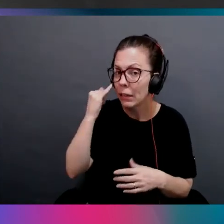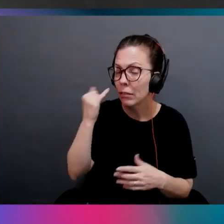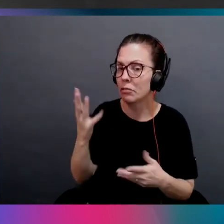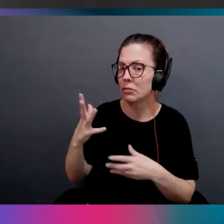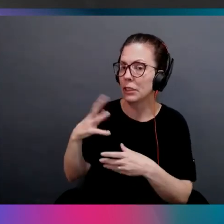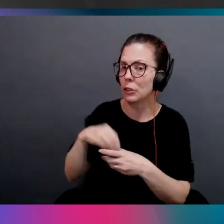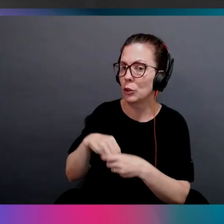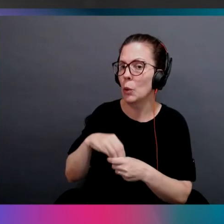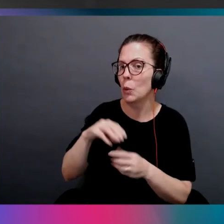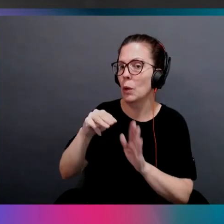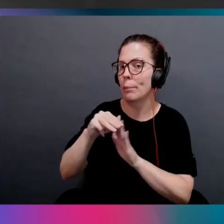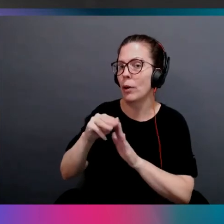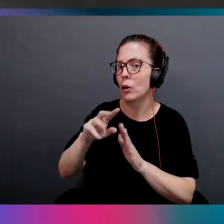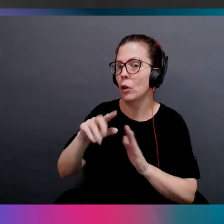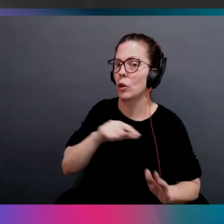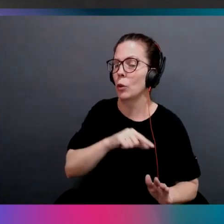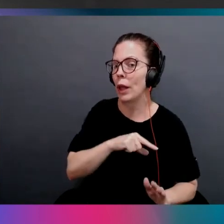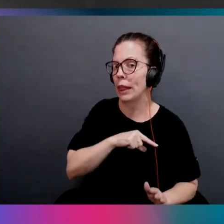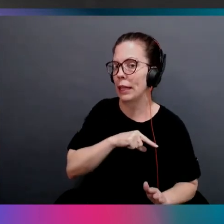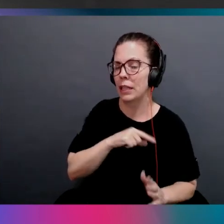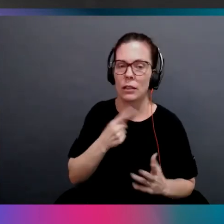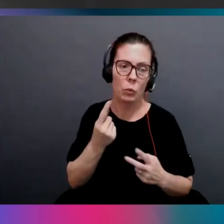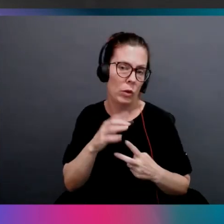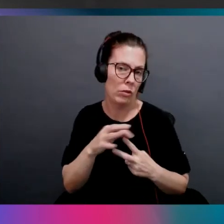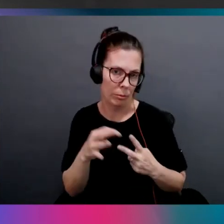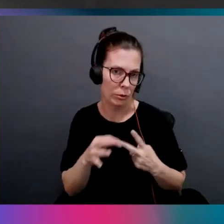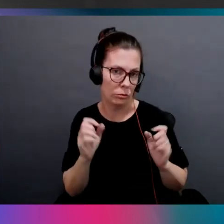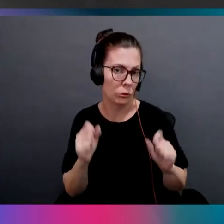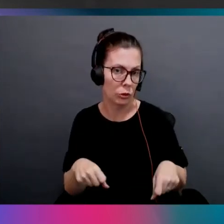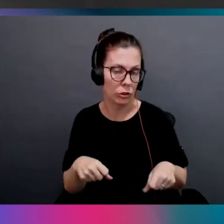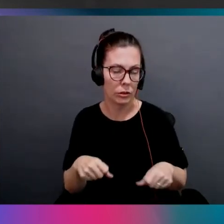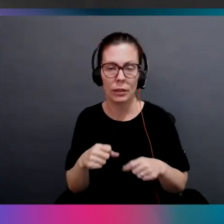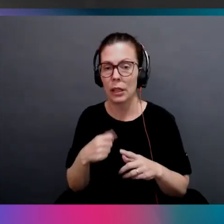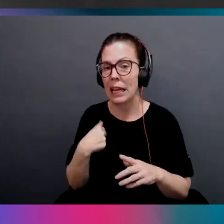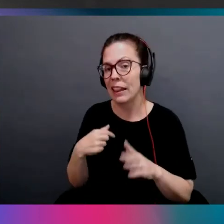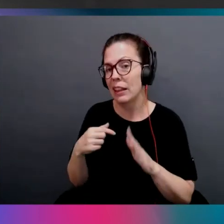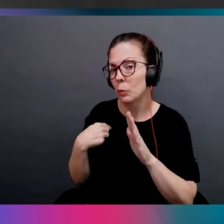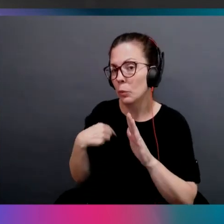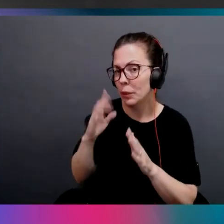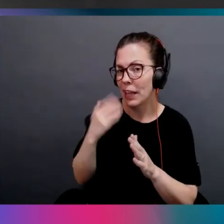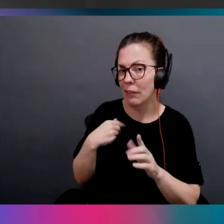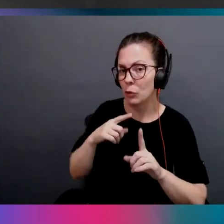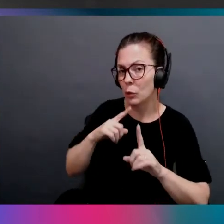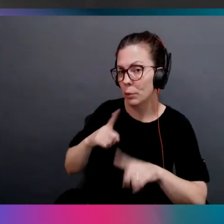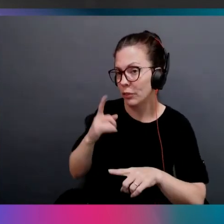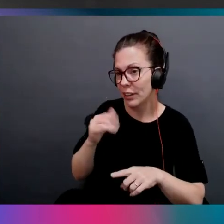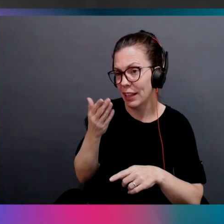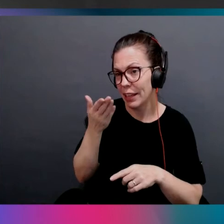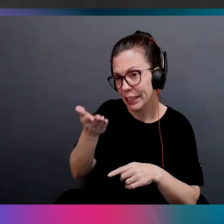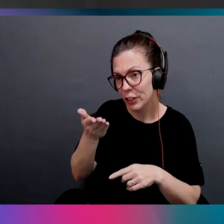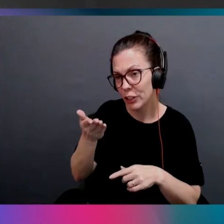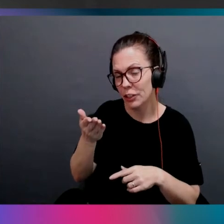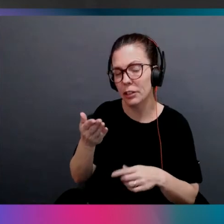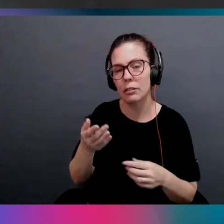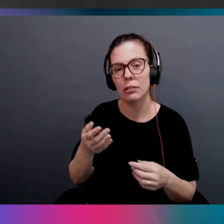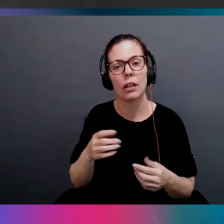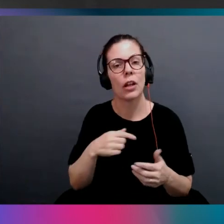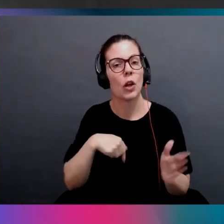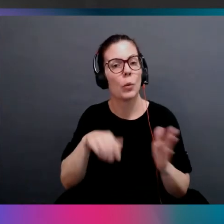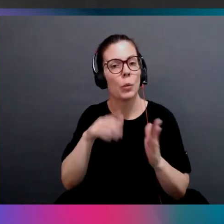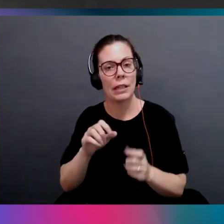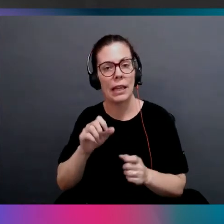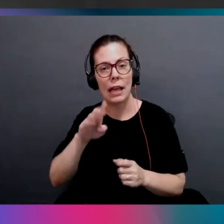quality, which is one of the features we could do, then we could have a model quality report here. Got it. Okay. We could have bias